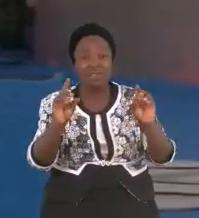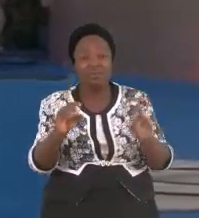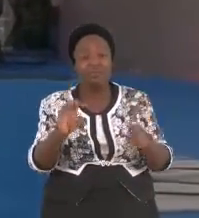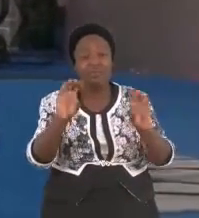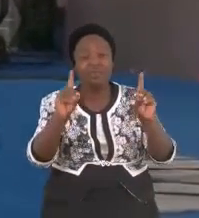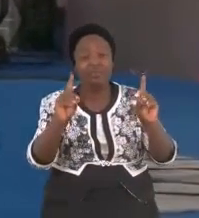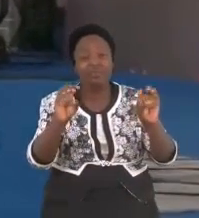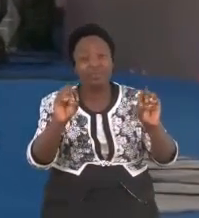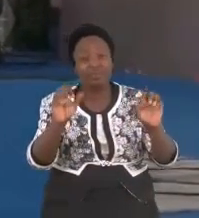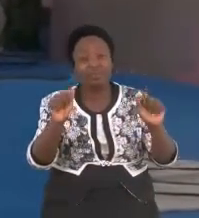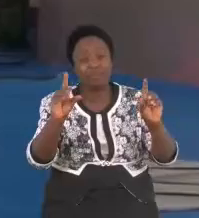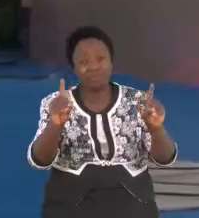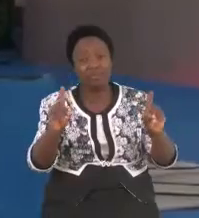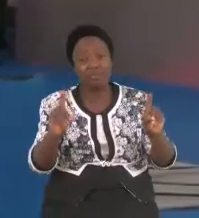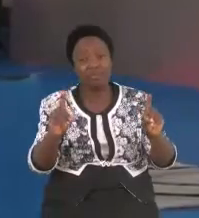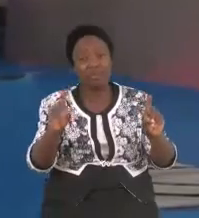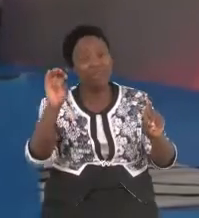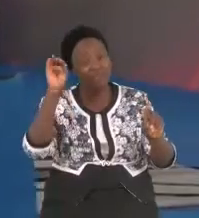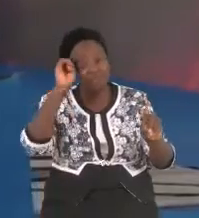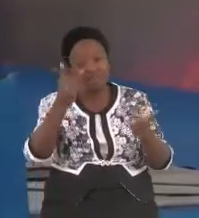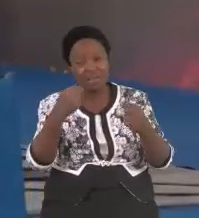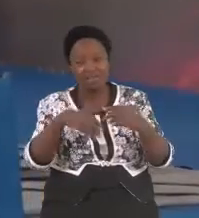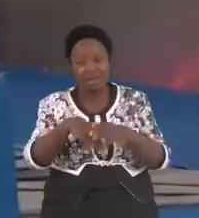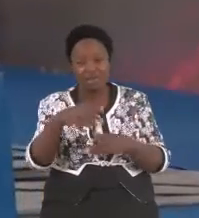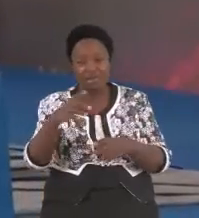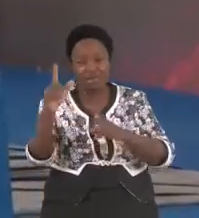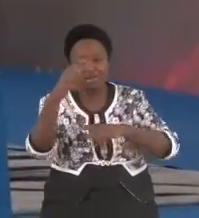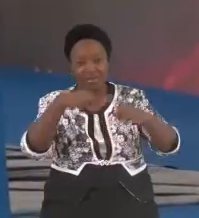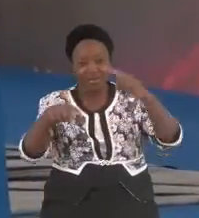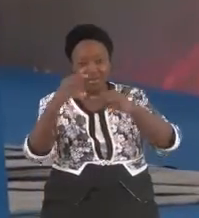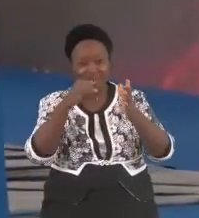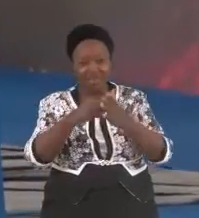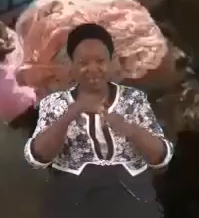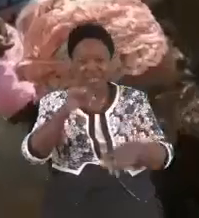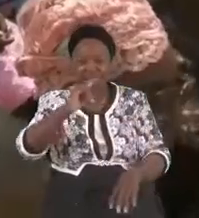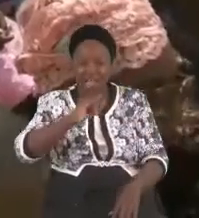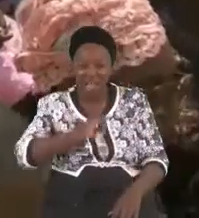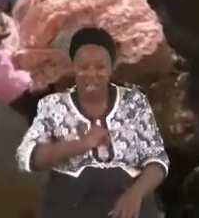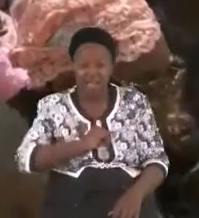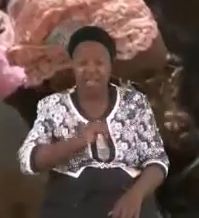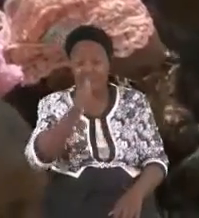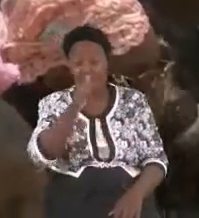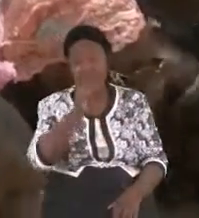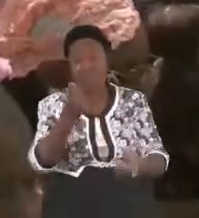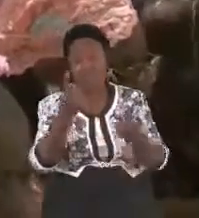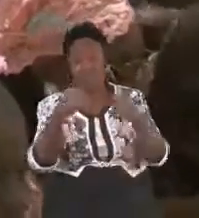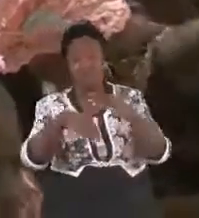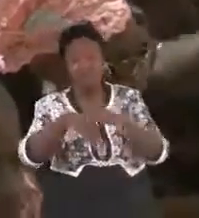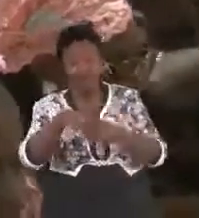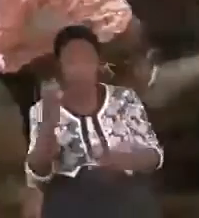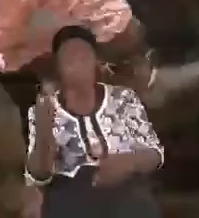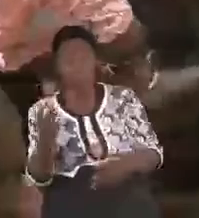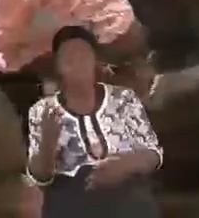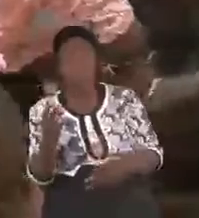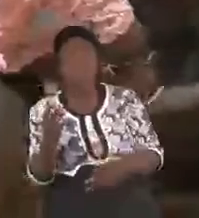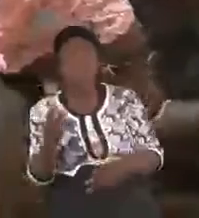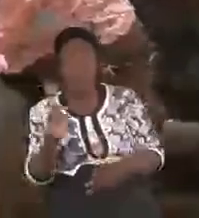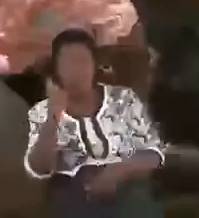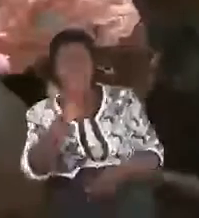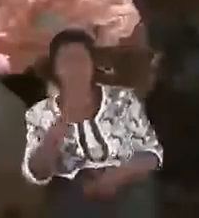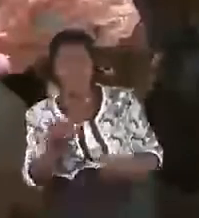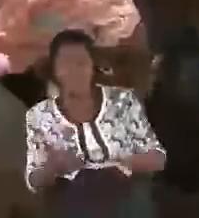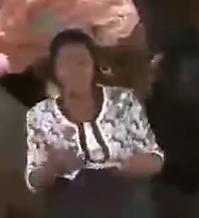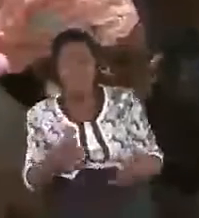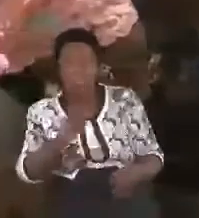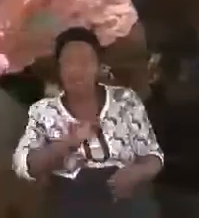forth i am coming for what are you i am coming for he came forth